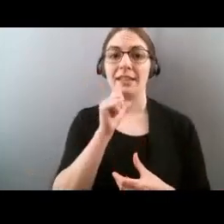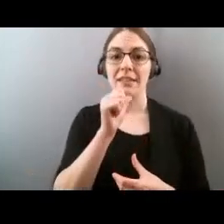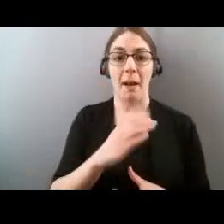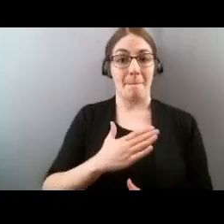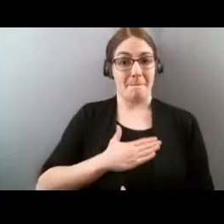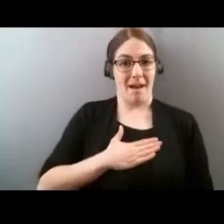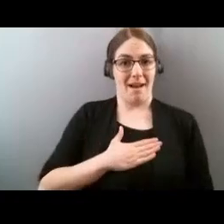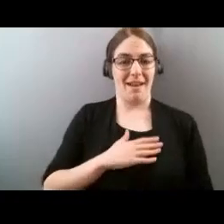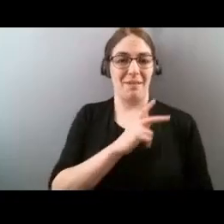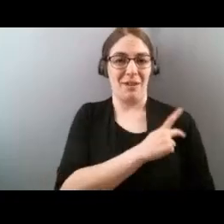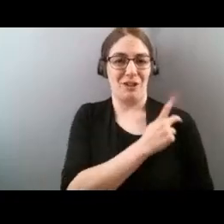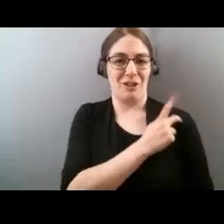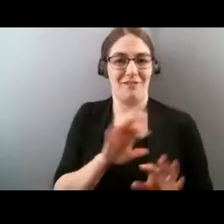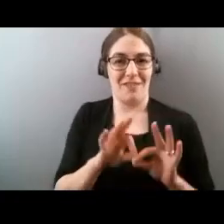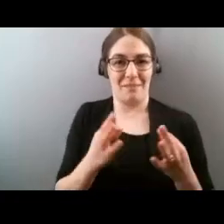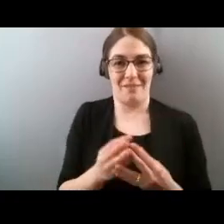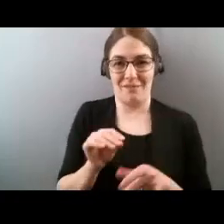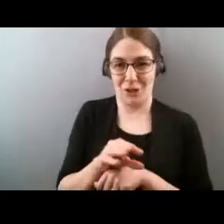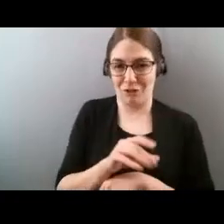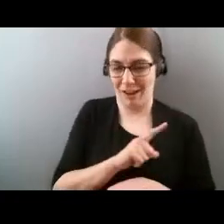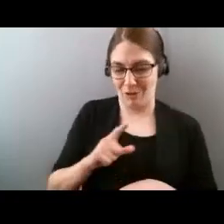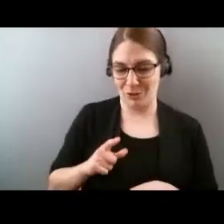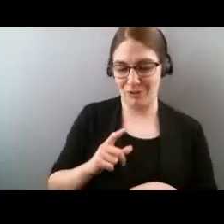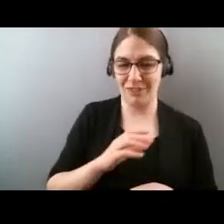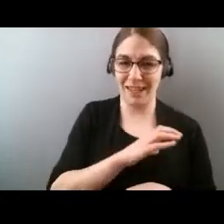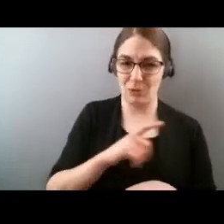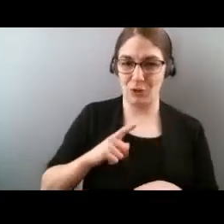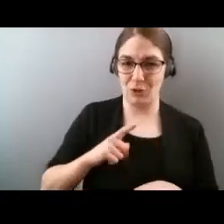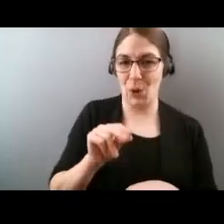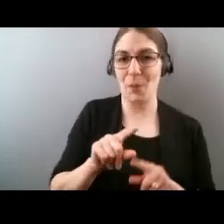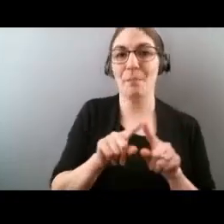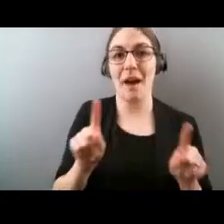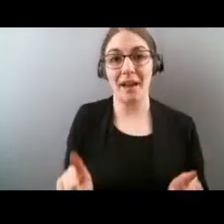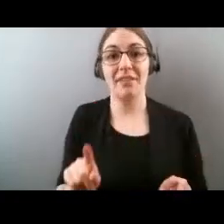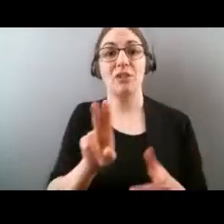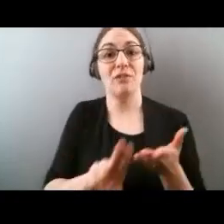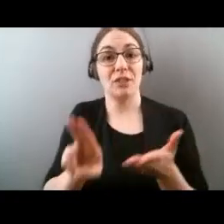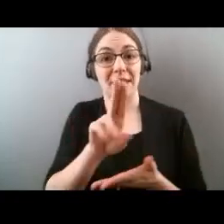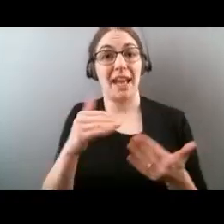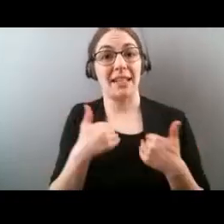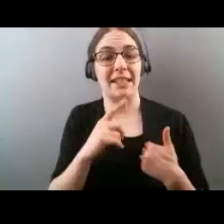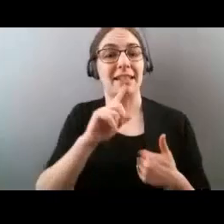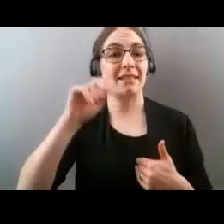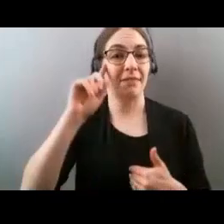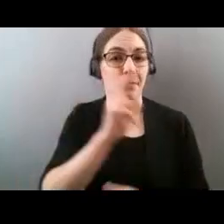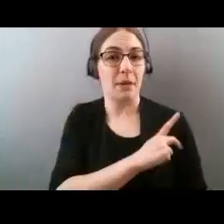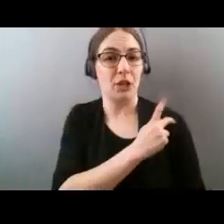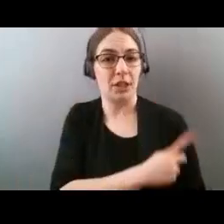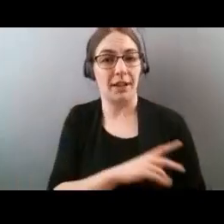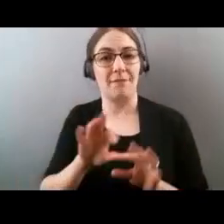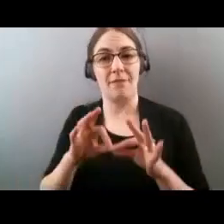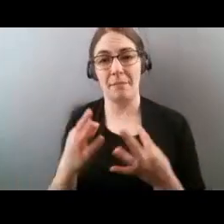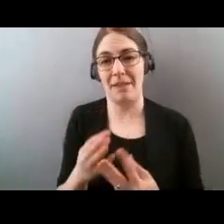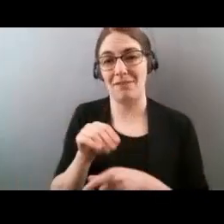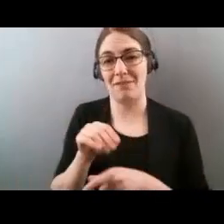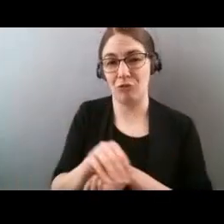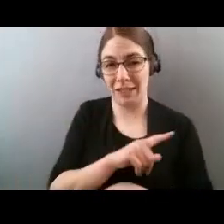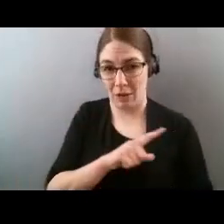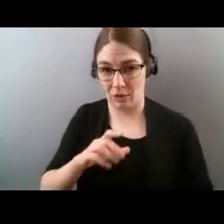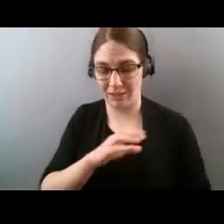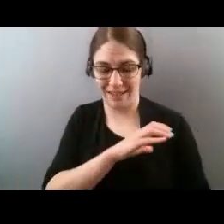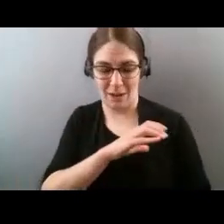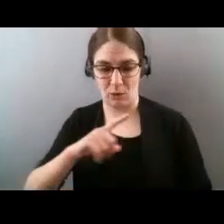but the university has a deaf patient and family advisory council. So it is a large group